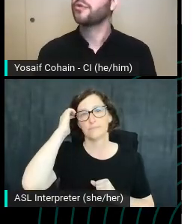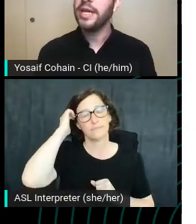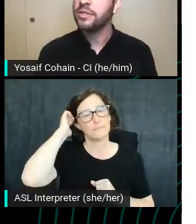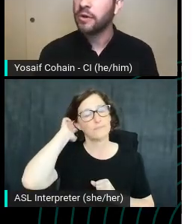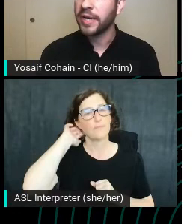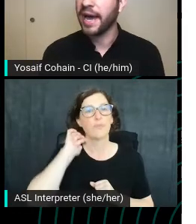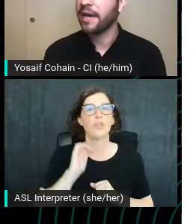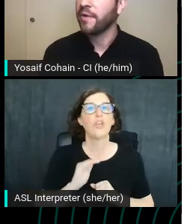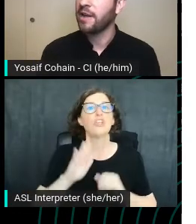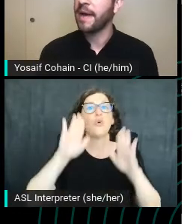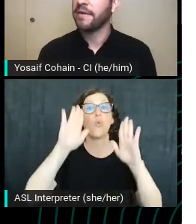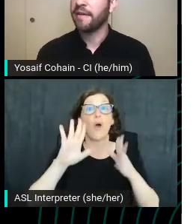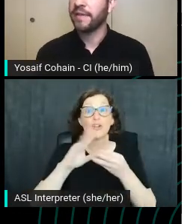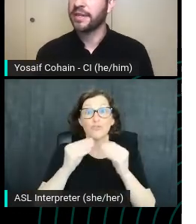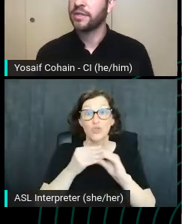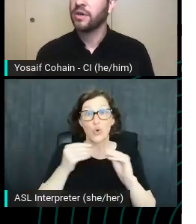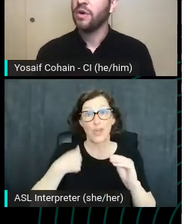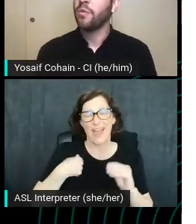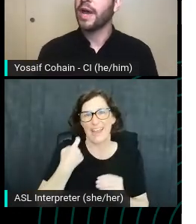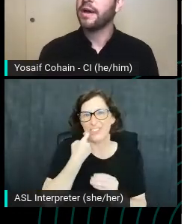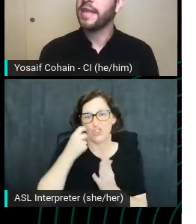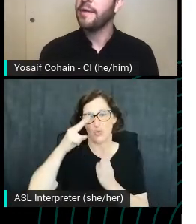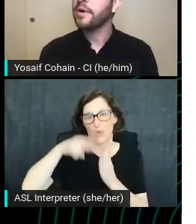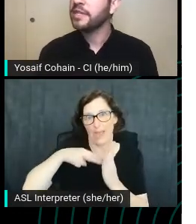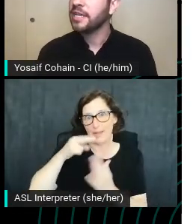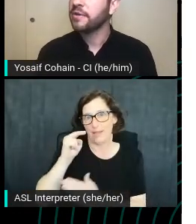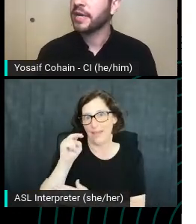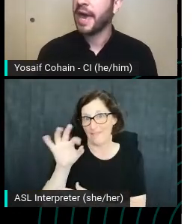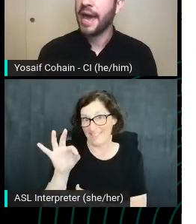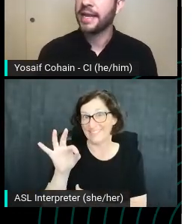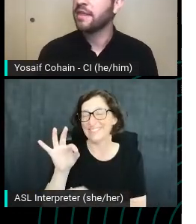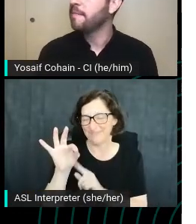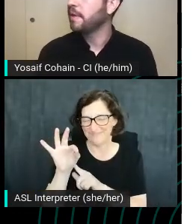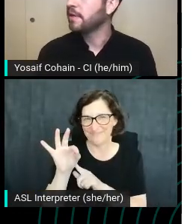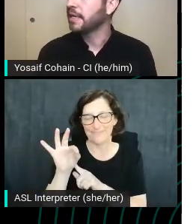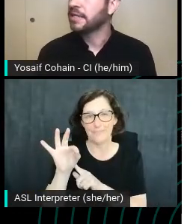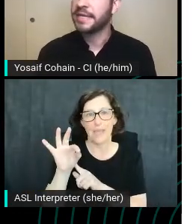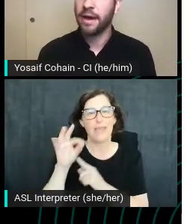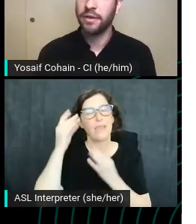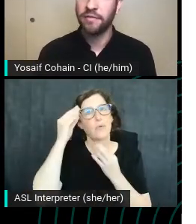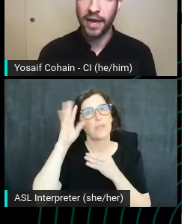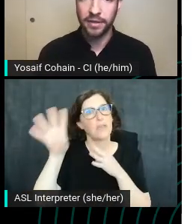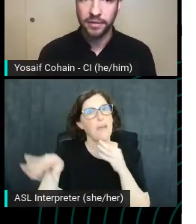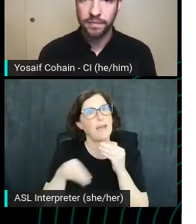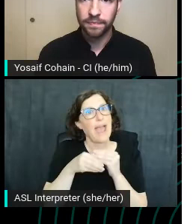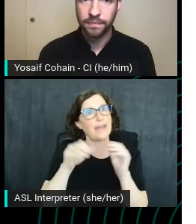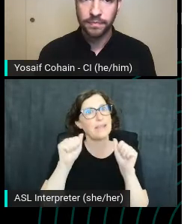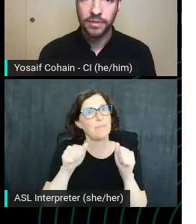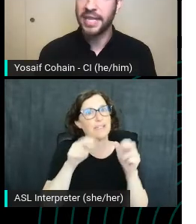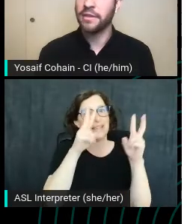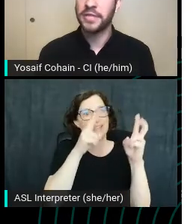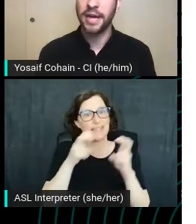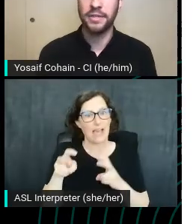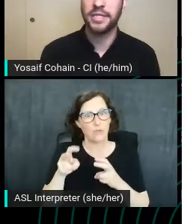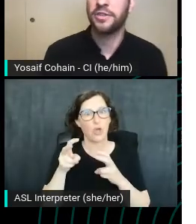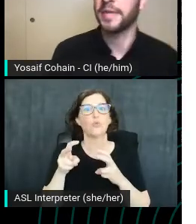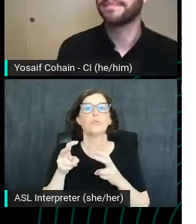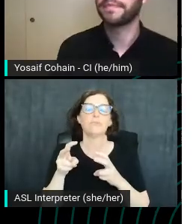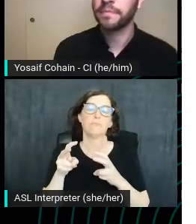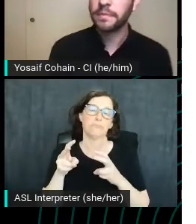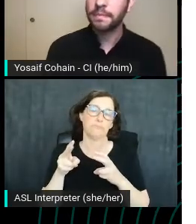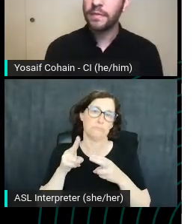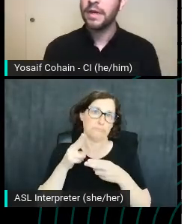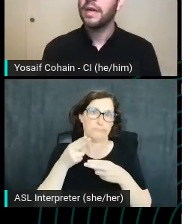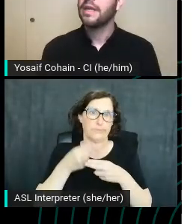There's this great story I had read about Netflix where they were considering adding the ability to download titles, excuse